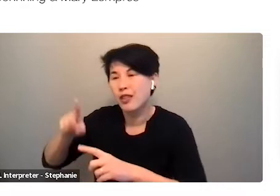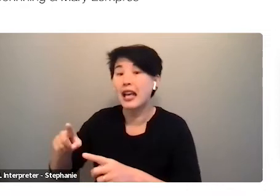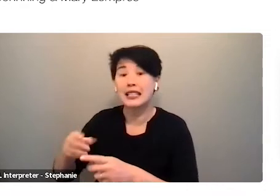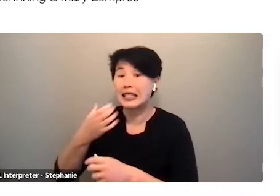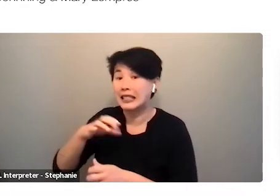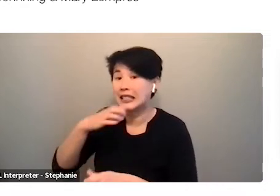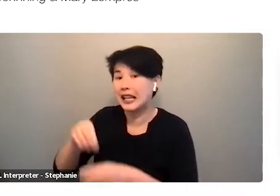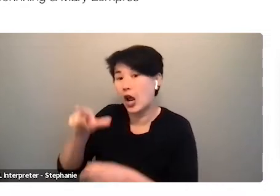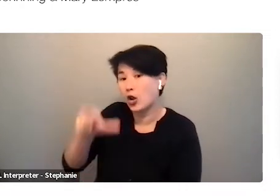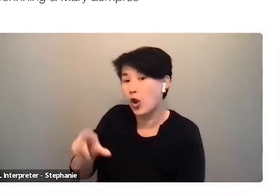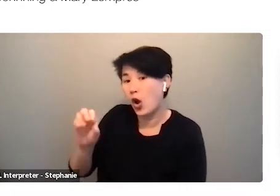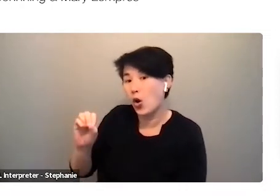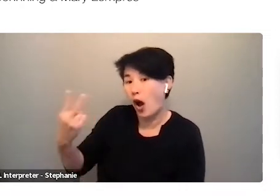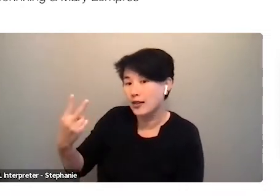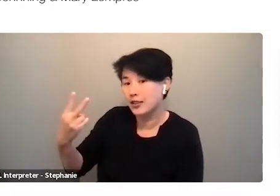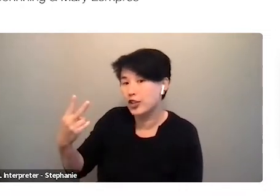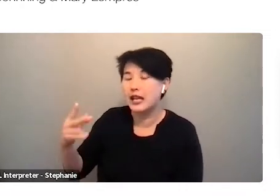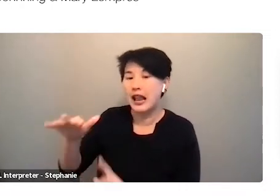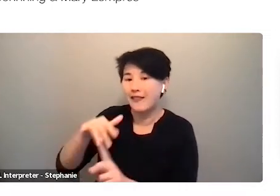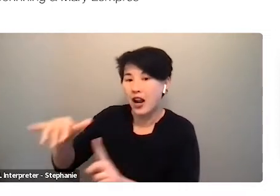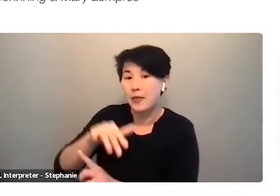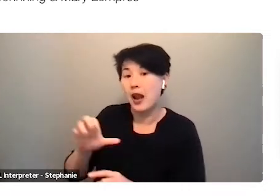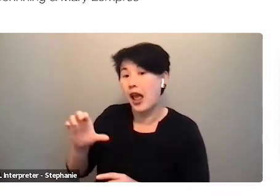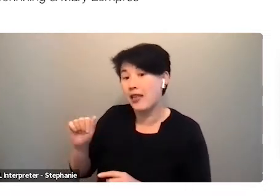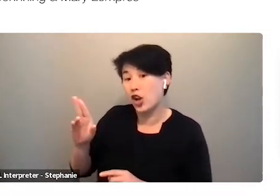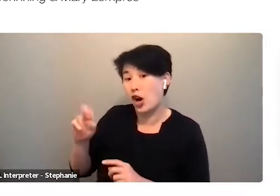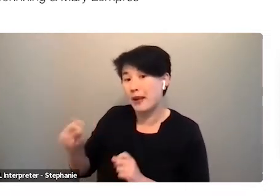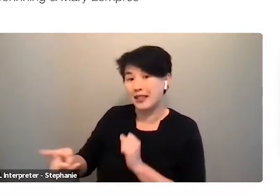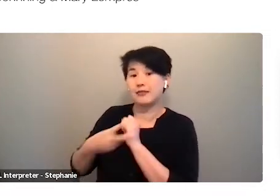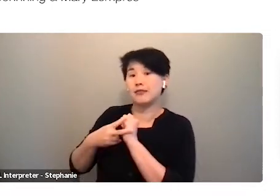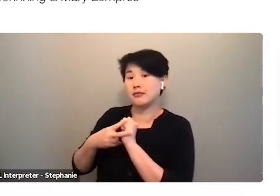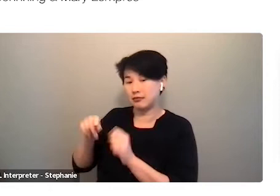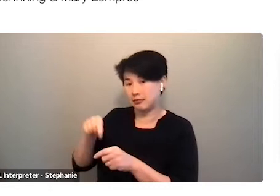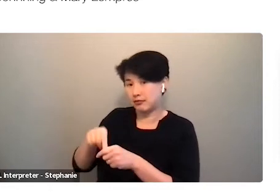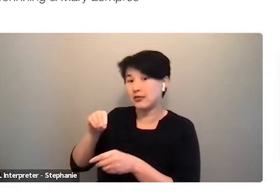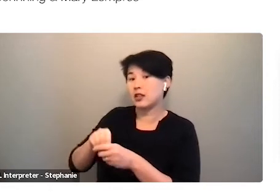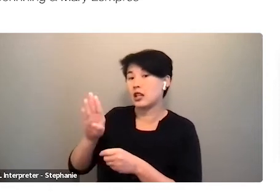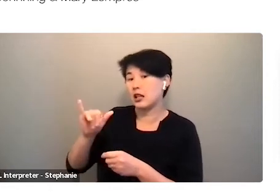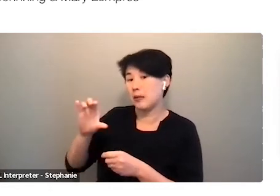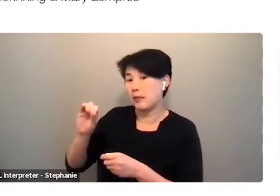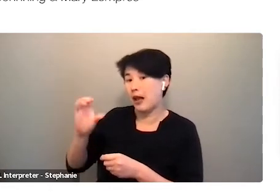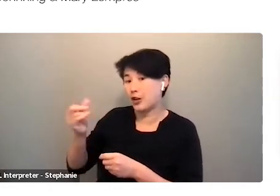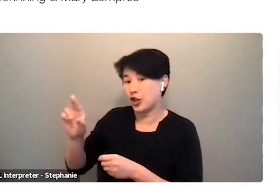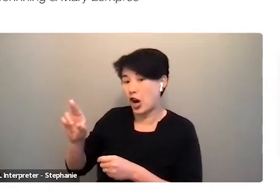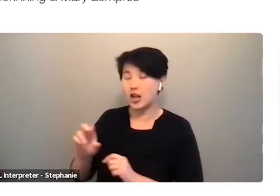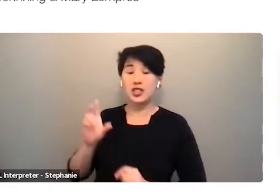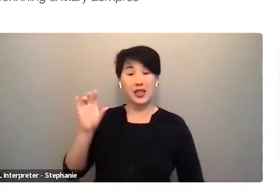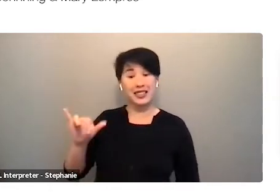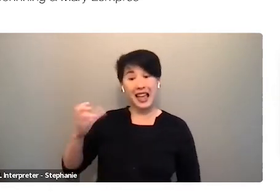in that process, carbon is sequestered in the ultimate material, which is called biochar. We then take the